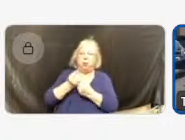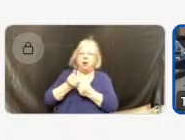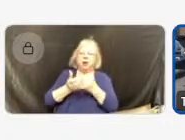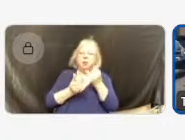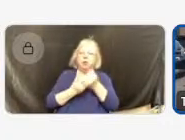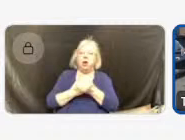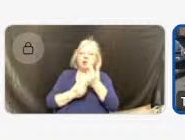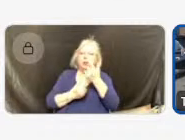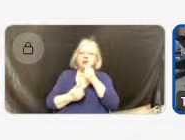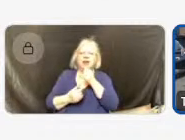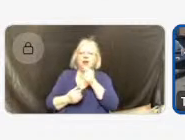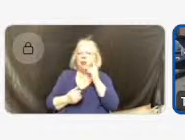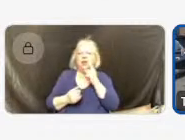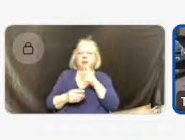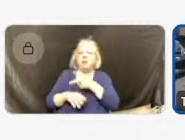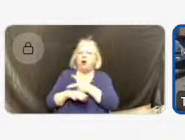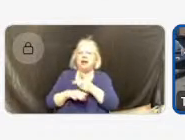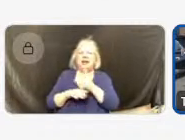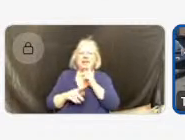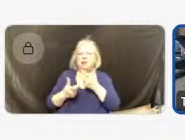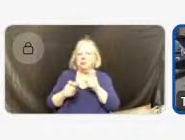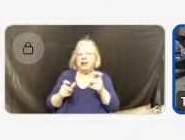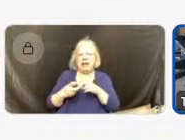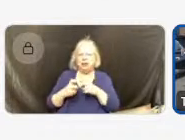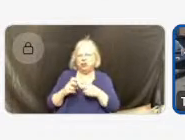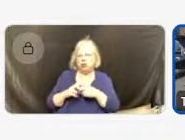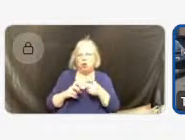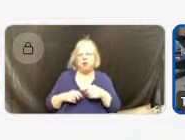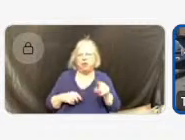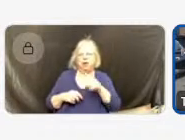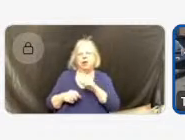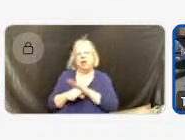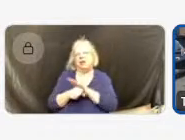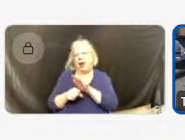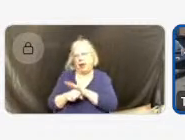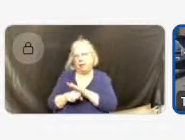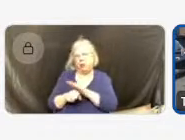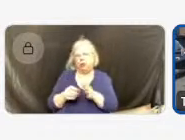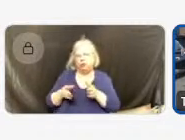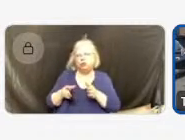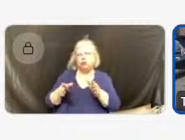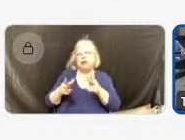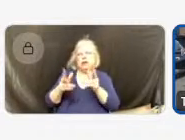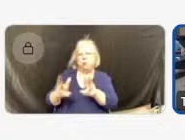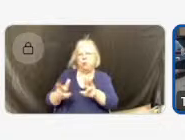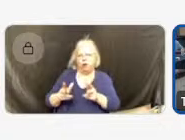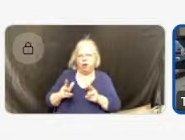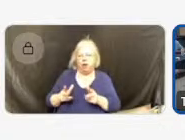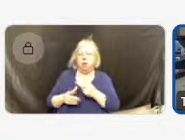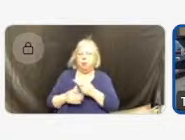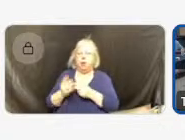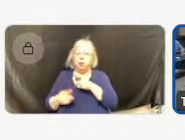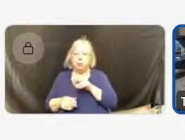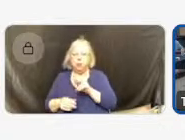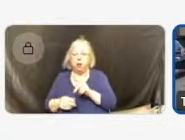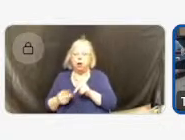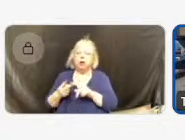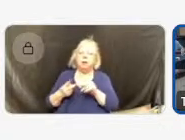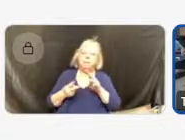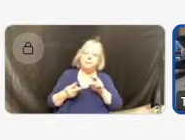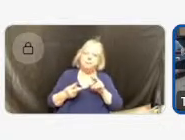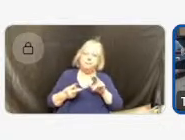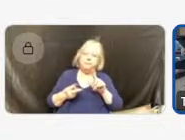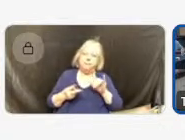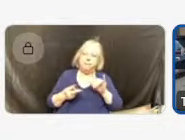I don't think parking is a big issue over there. There's ample street parking on both Park, Maryland, 10th Street,